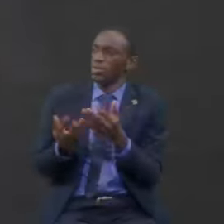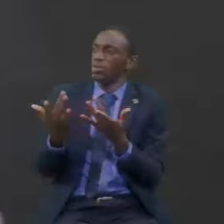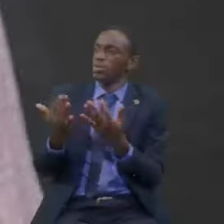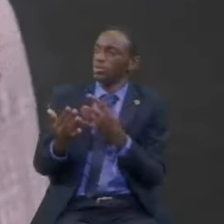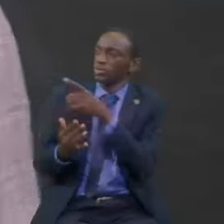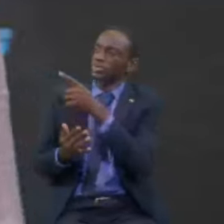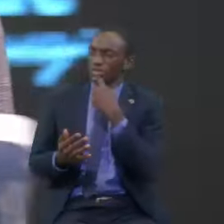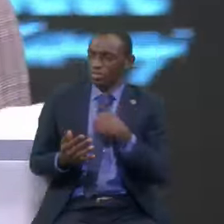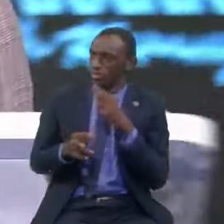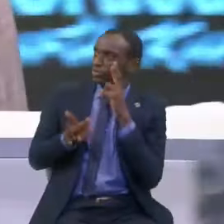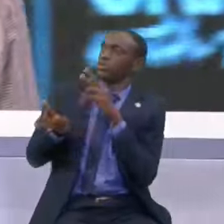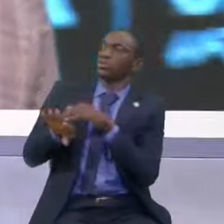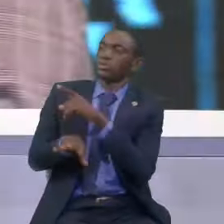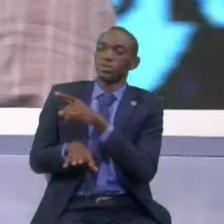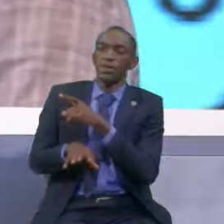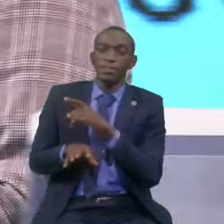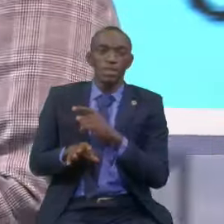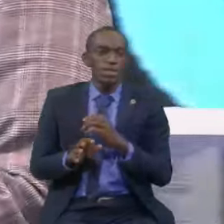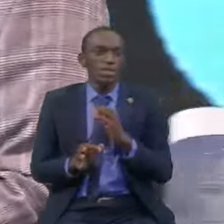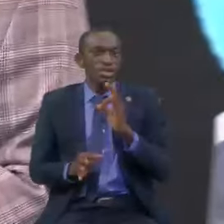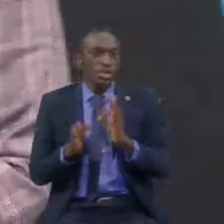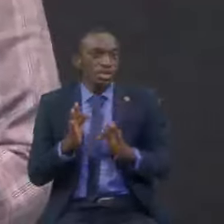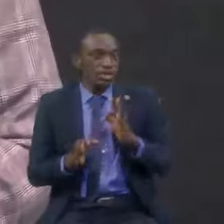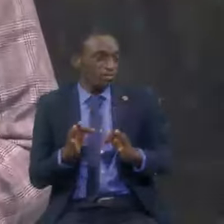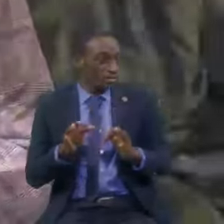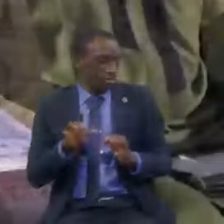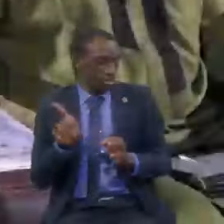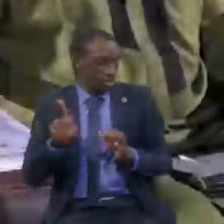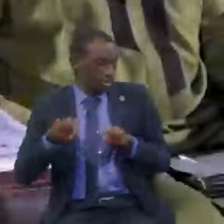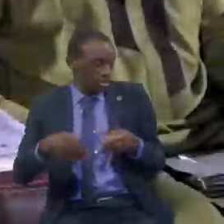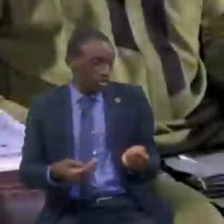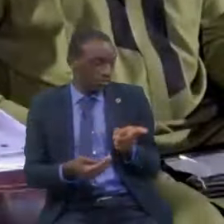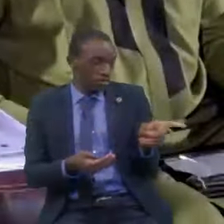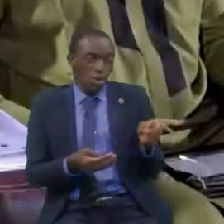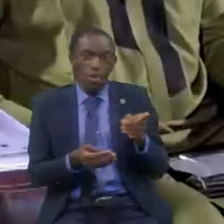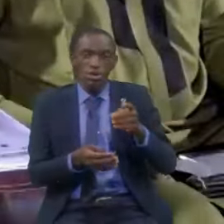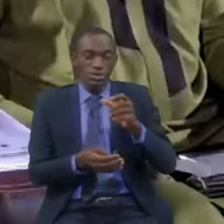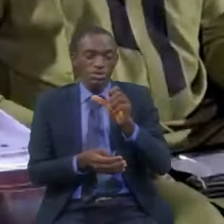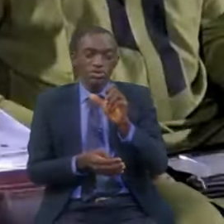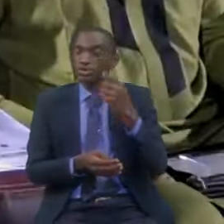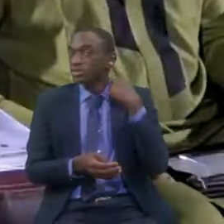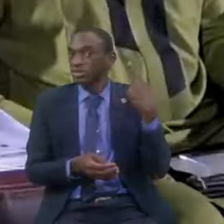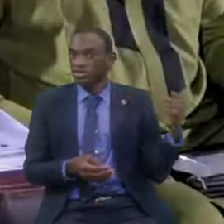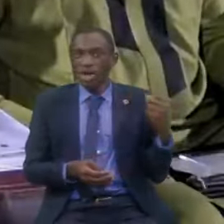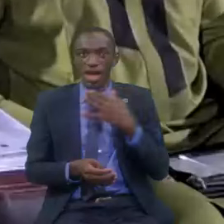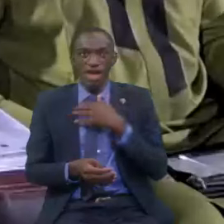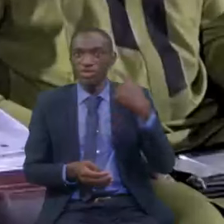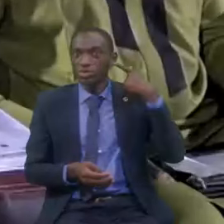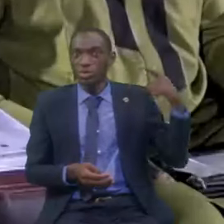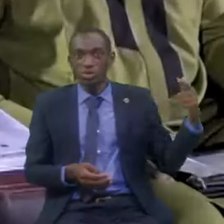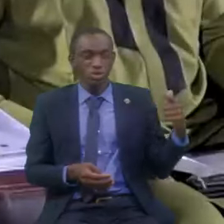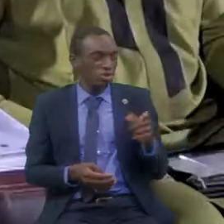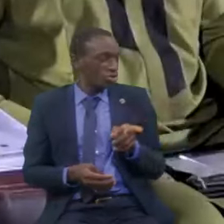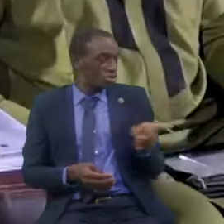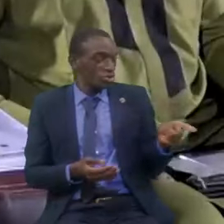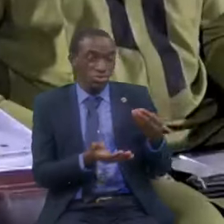If we give you silver and gold, arms, you will spend it. It will all